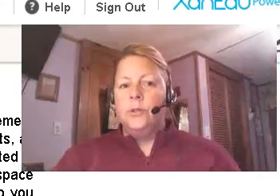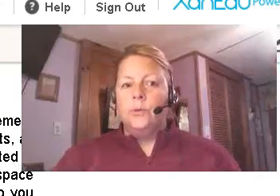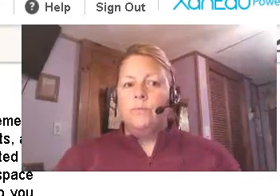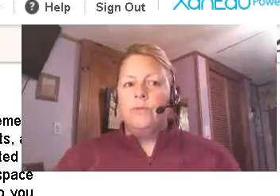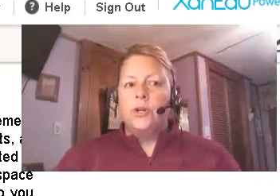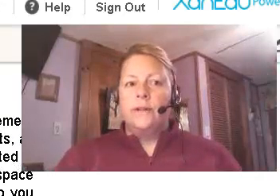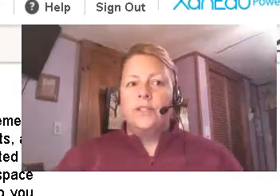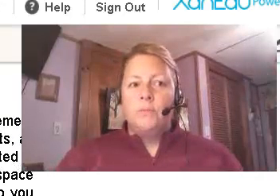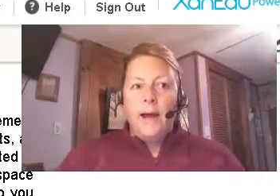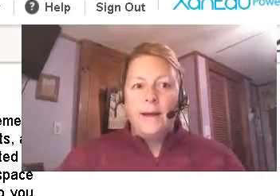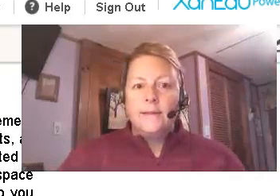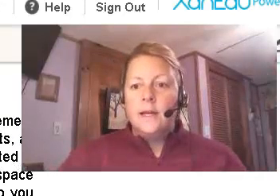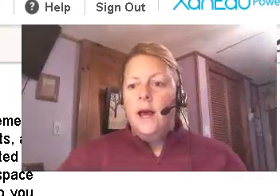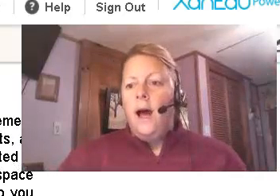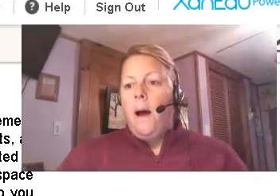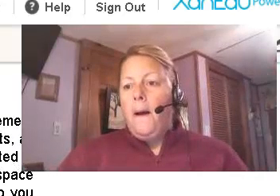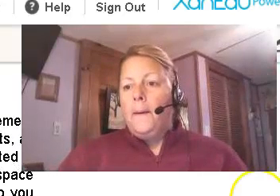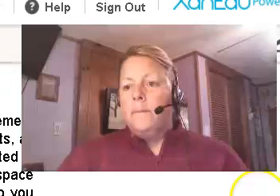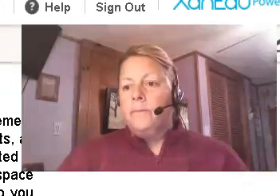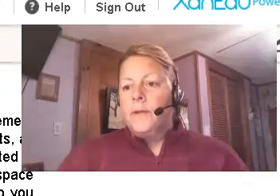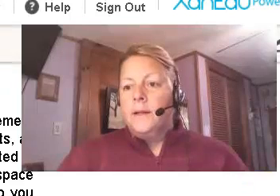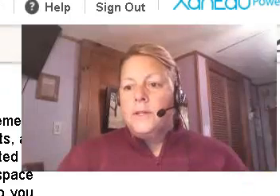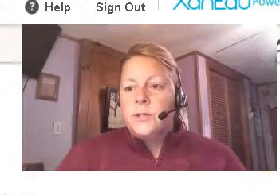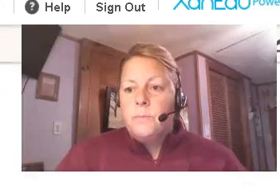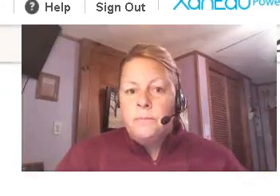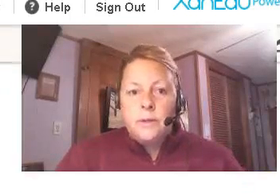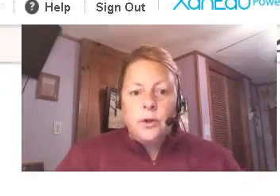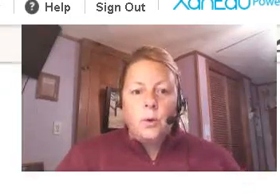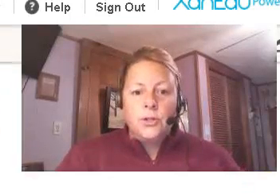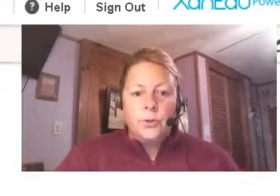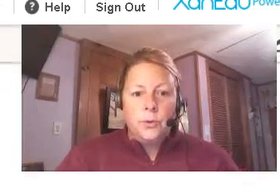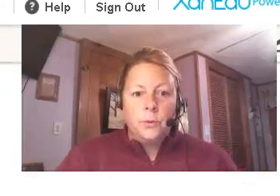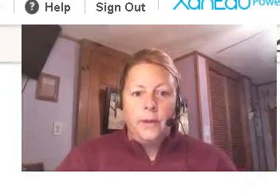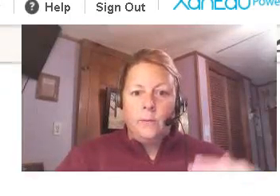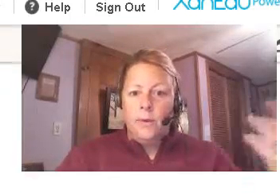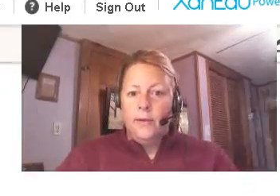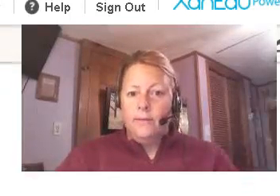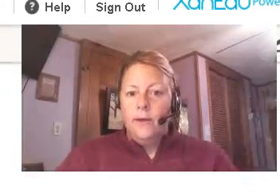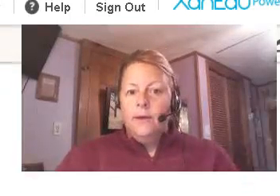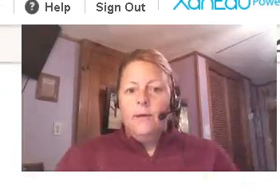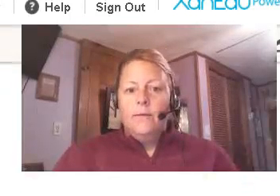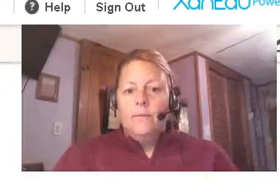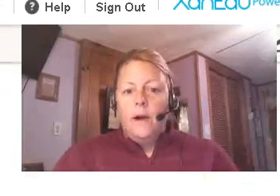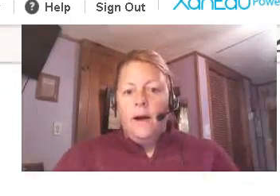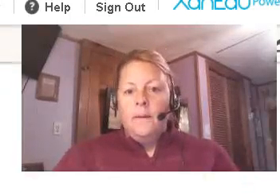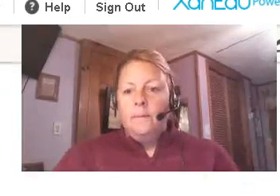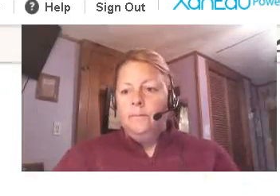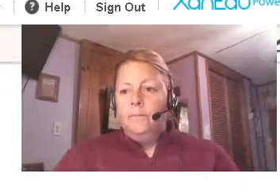them to certain spots. Let me just go to like what the